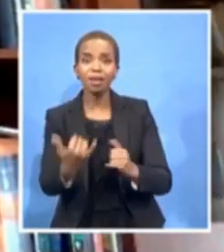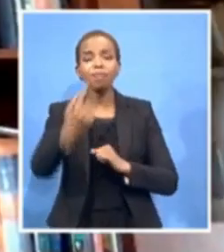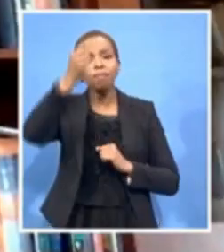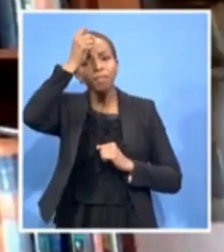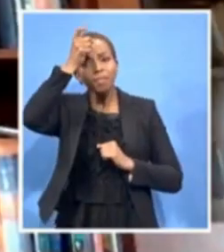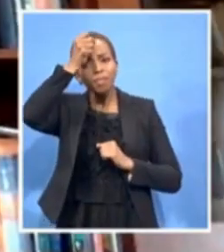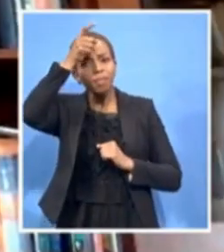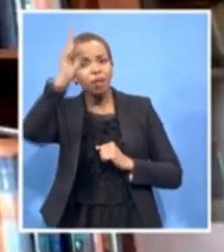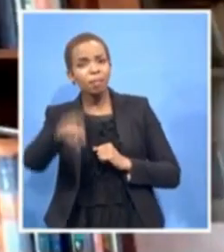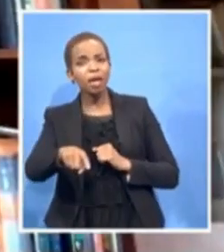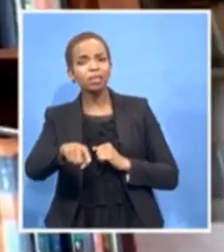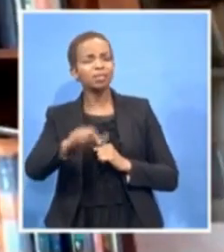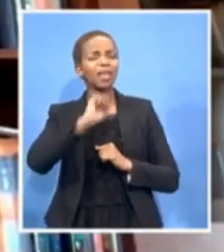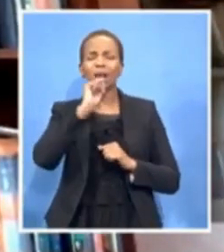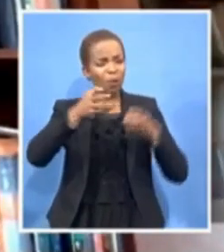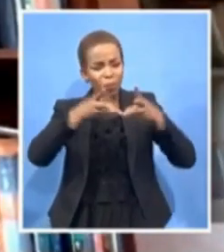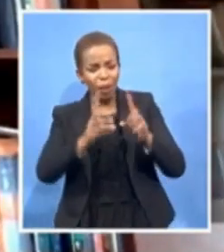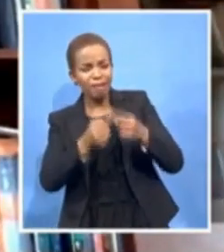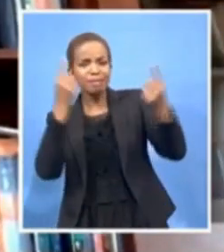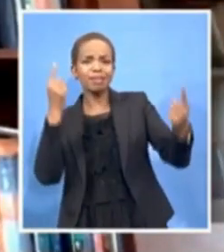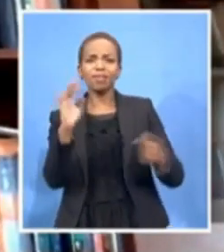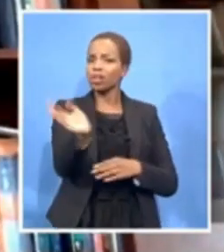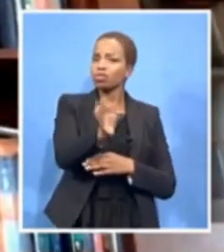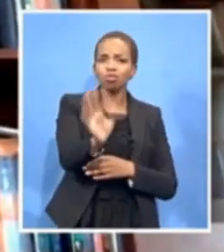was conceived by Kwame Nkrumah,